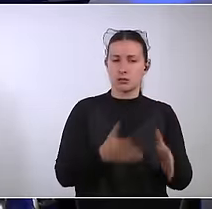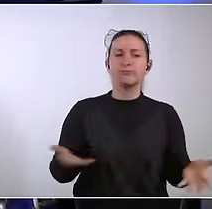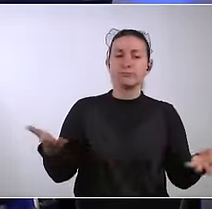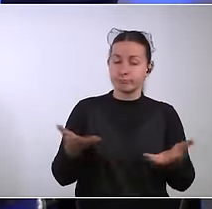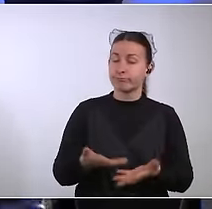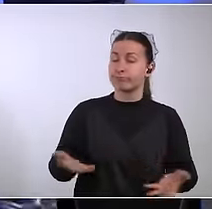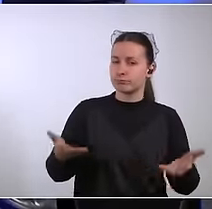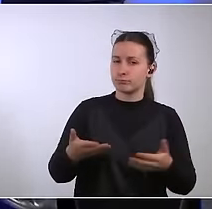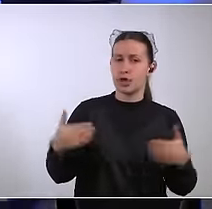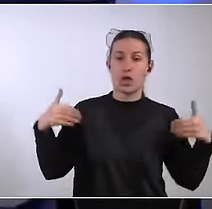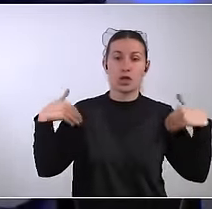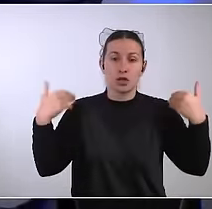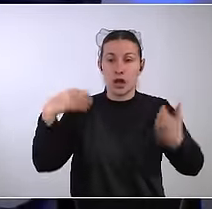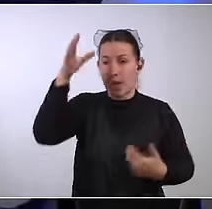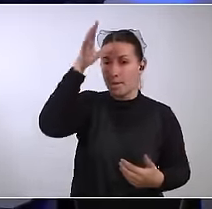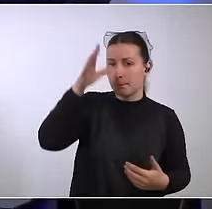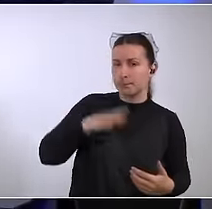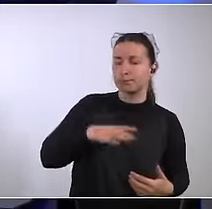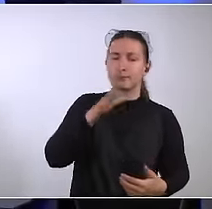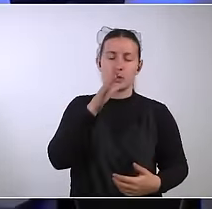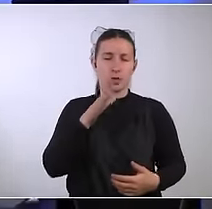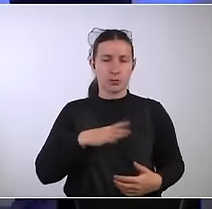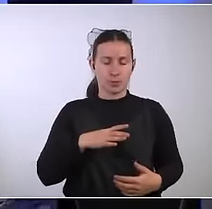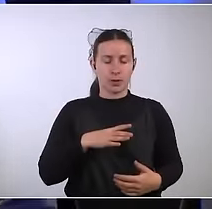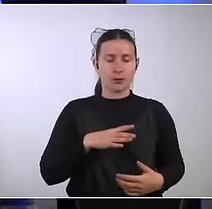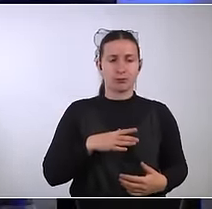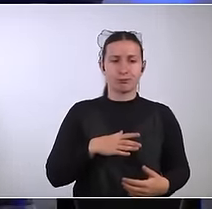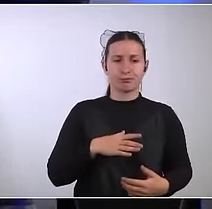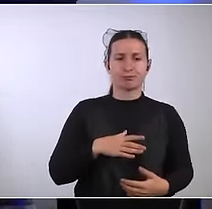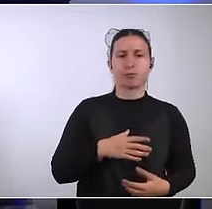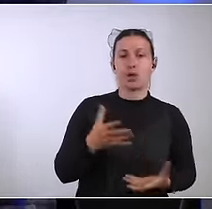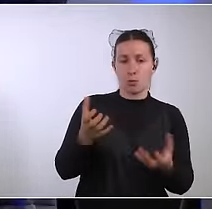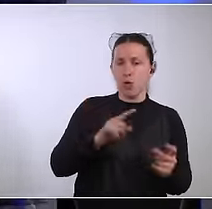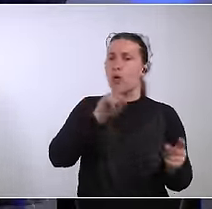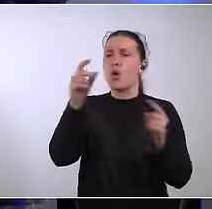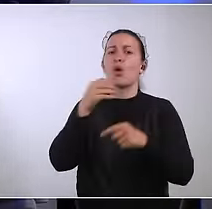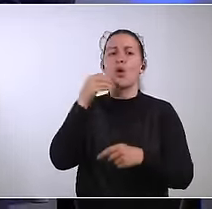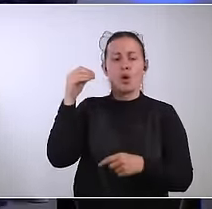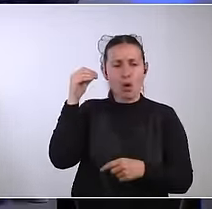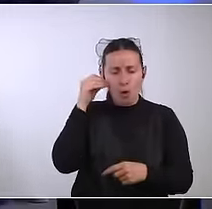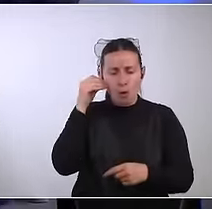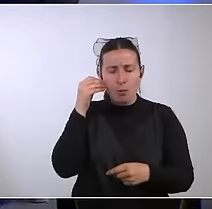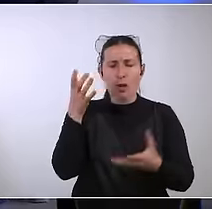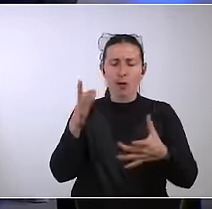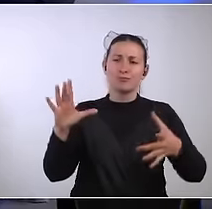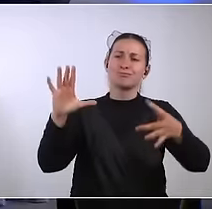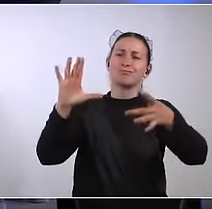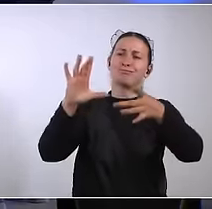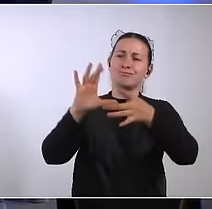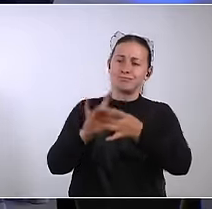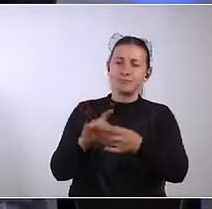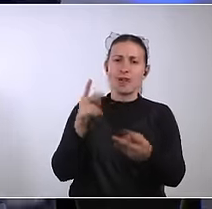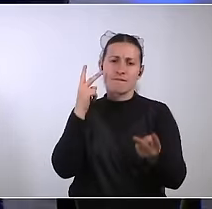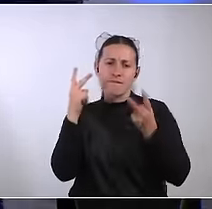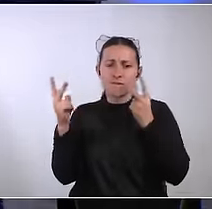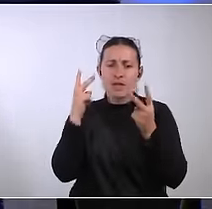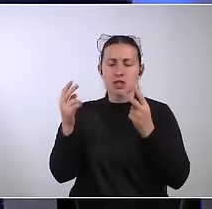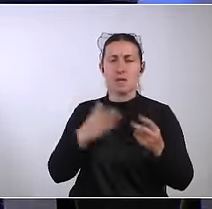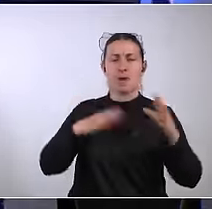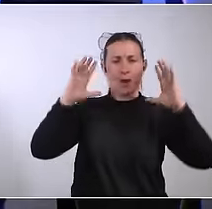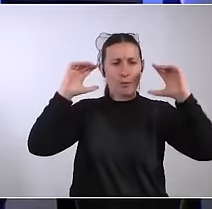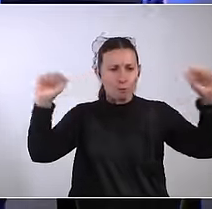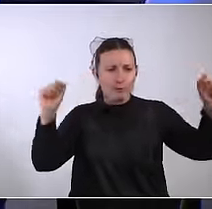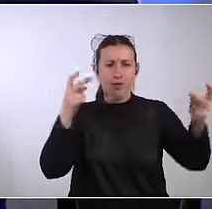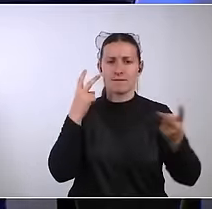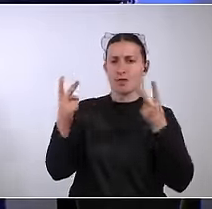Young men and young ladies that say, I want to go home. I want to unite with the vision of my president, with the vision of my pastor, and let's go